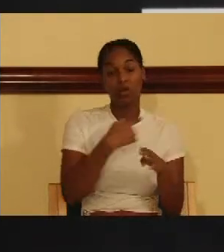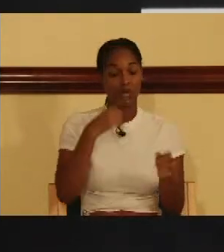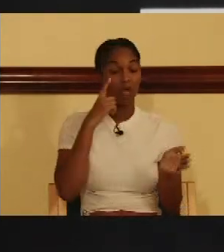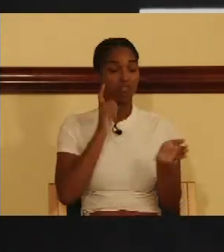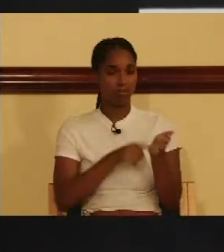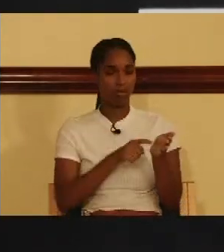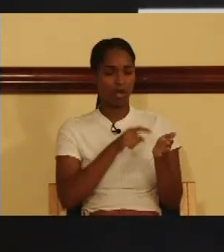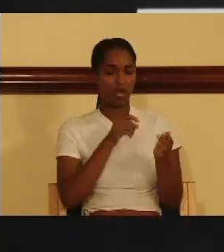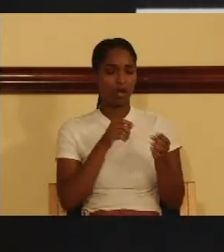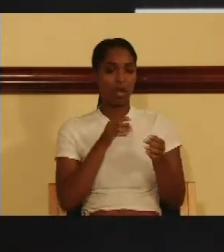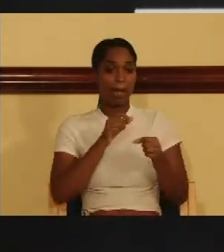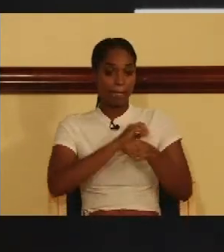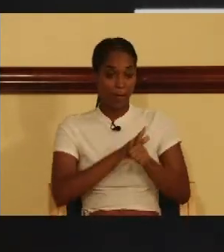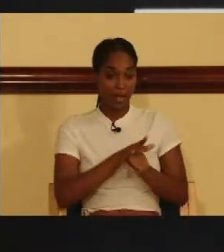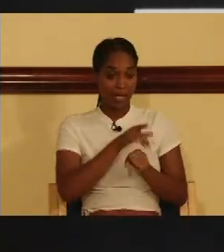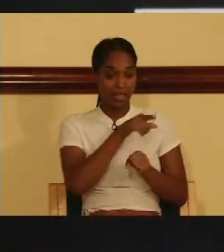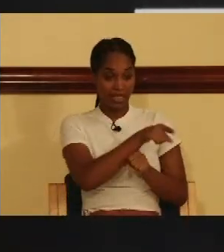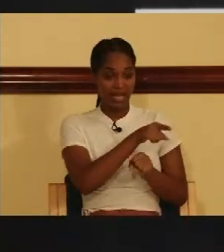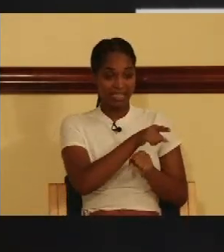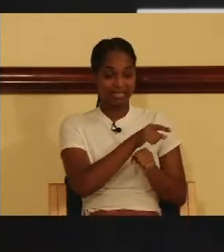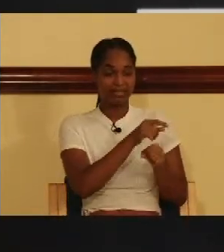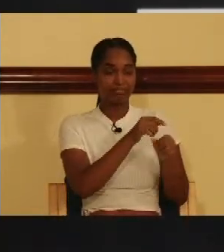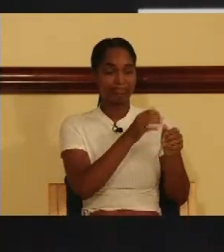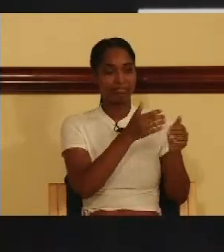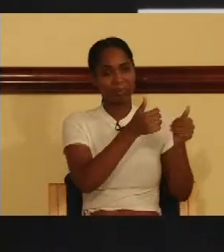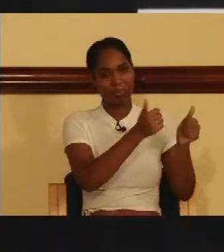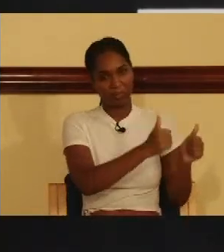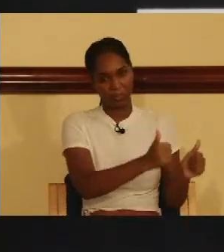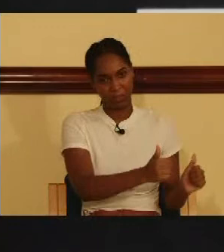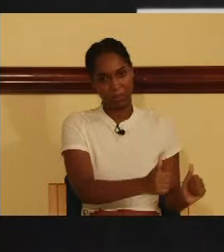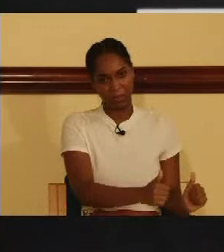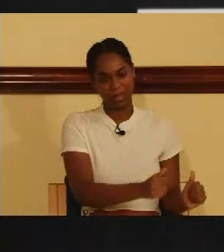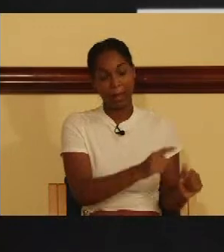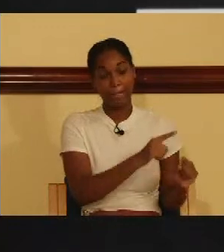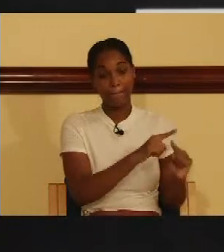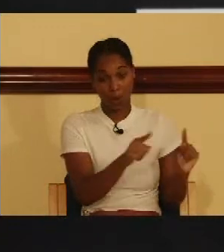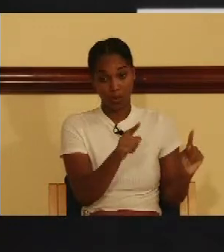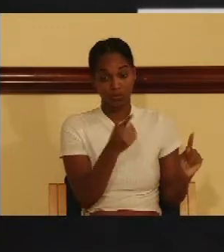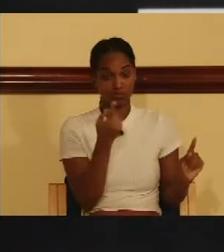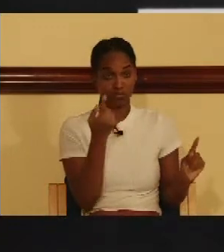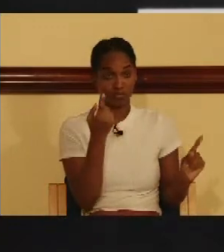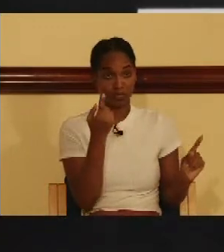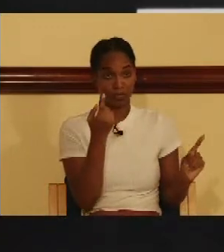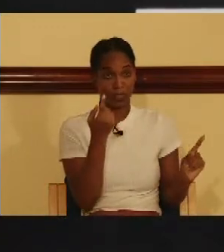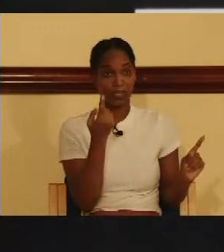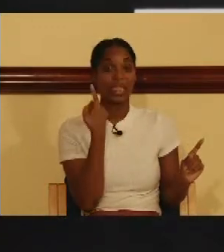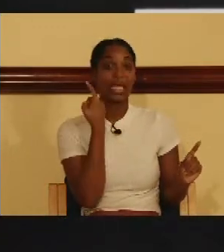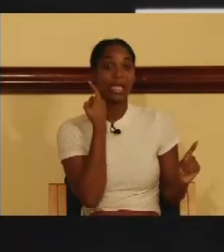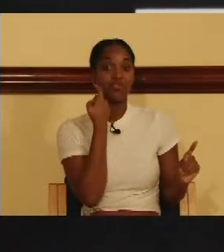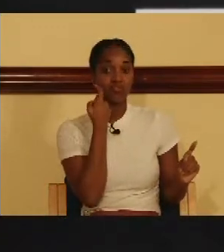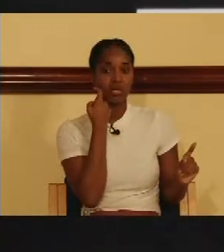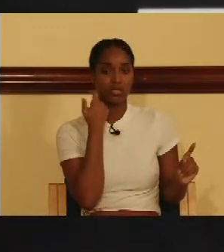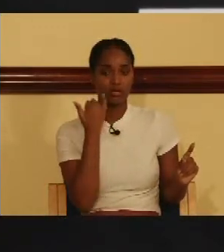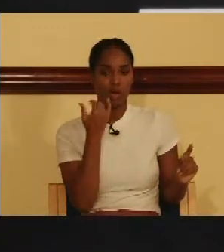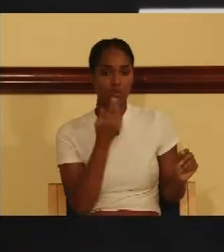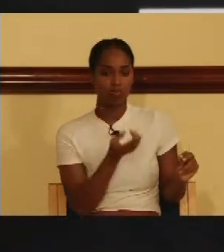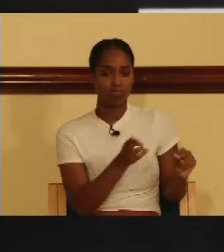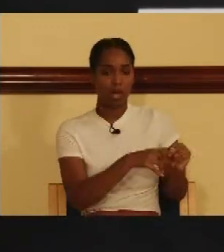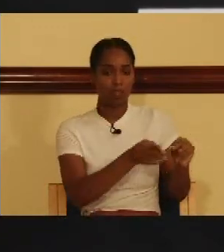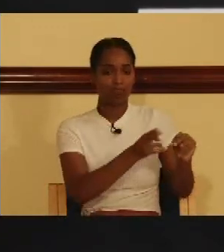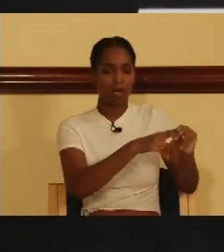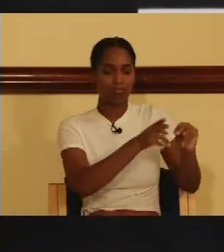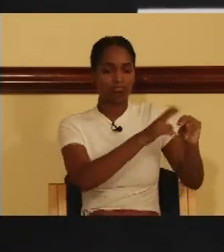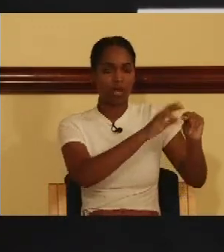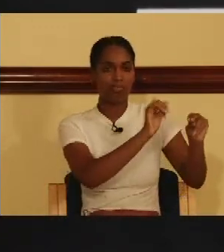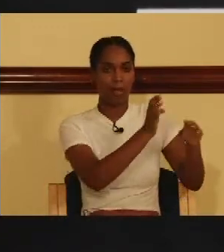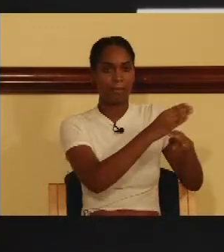during the pandemic that scaled down a bit, but there's a larger uptake now, so persons are now